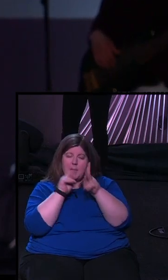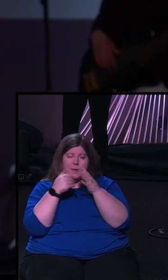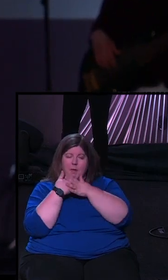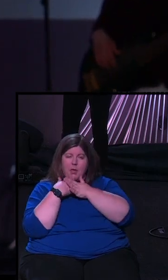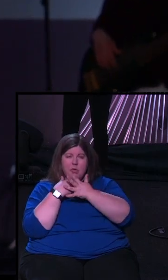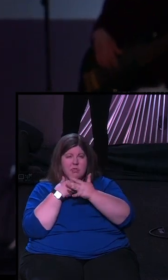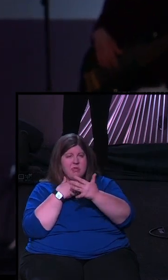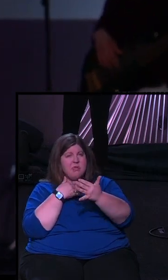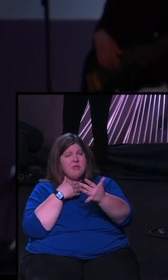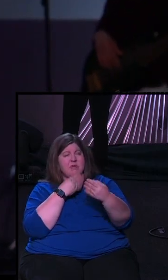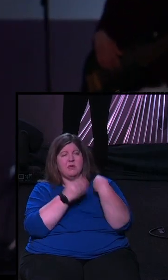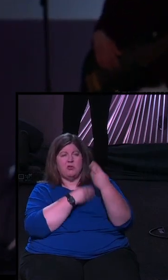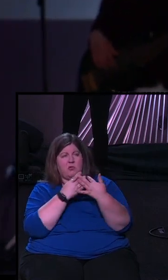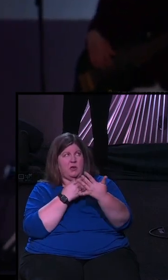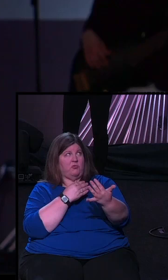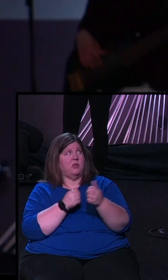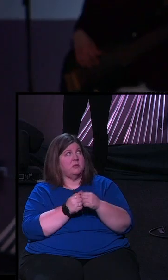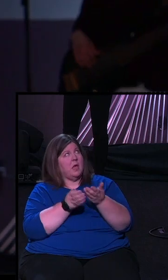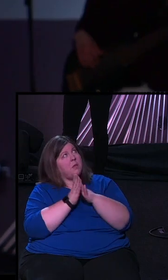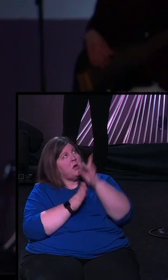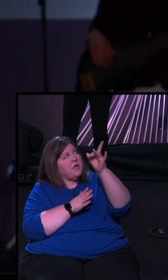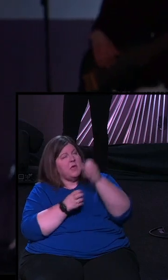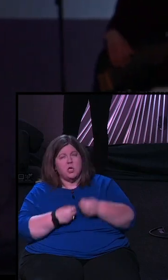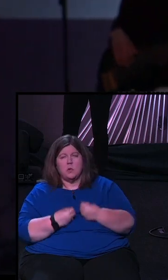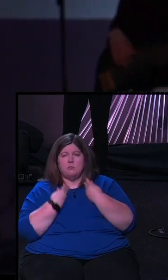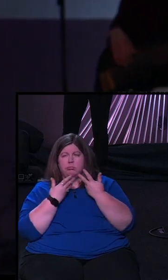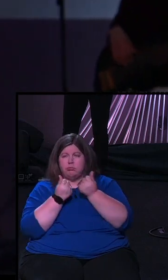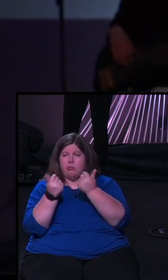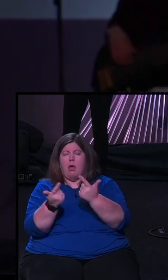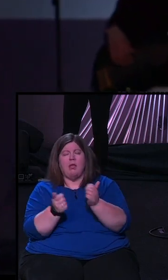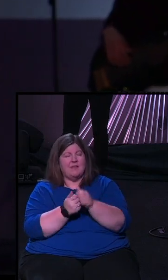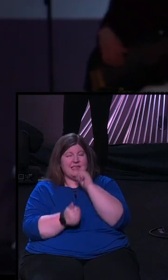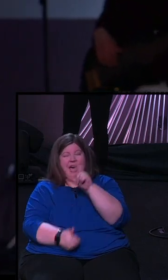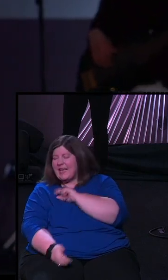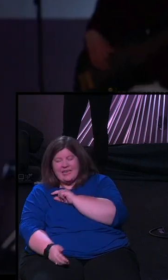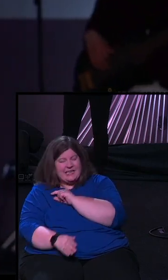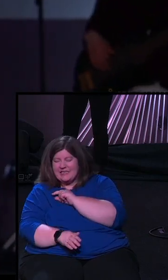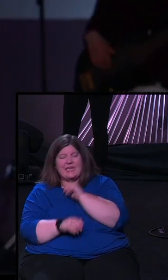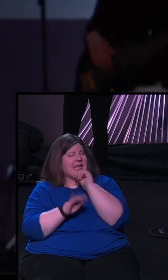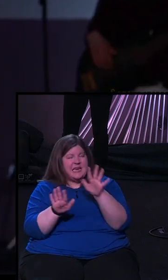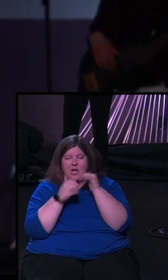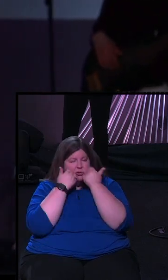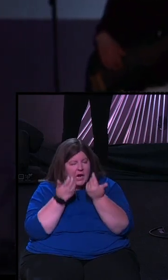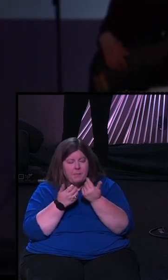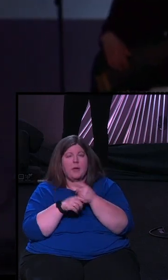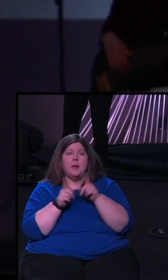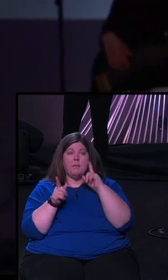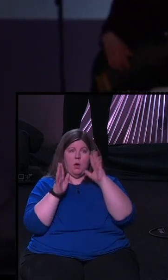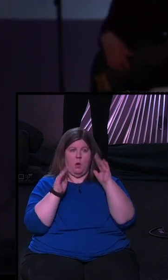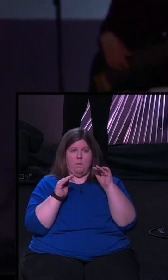forever. I just pray that you would stir in our church, Lord, not guilt, not shame, but hope and excitement and